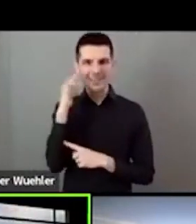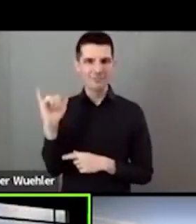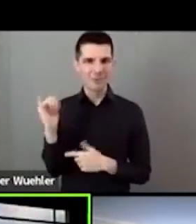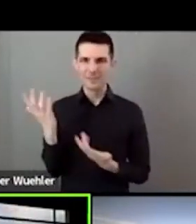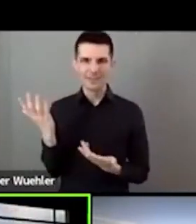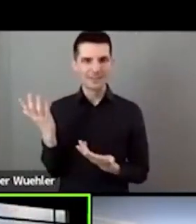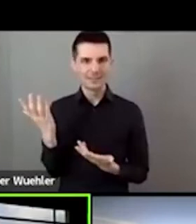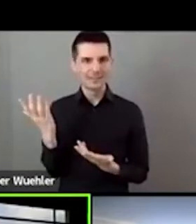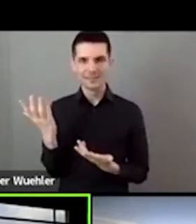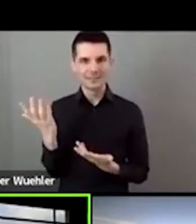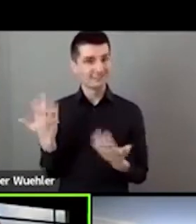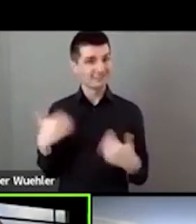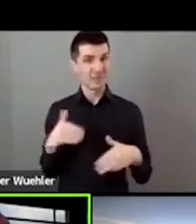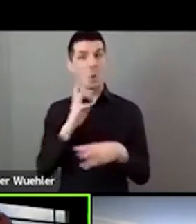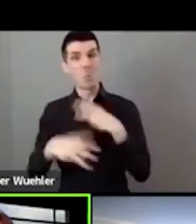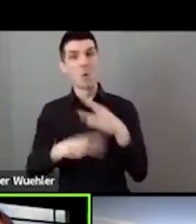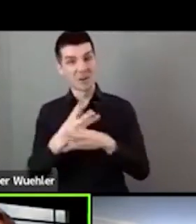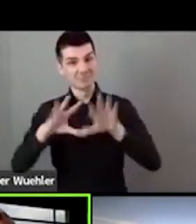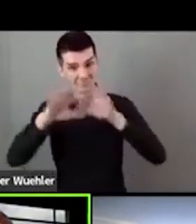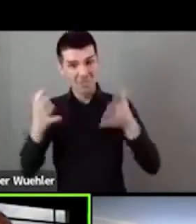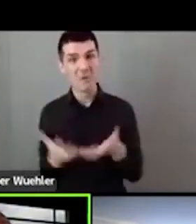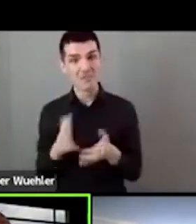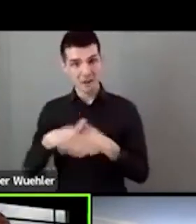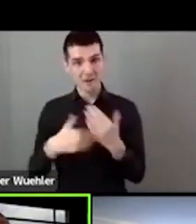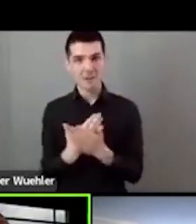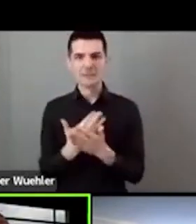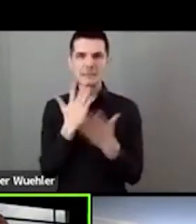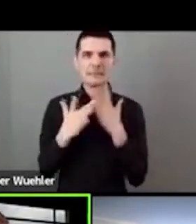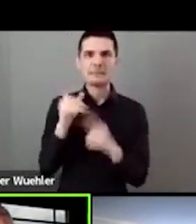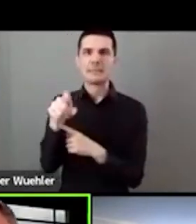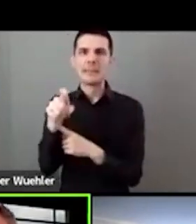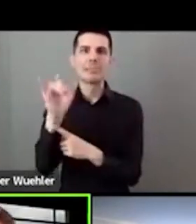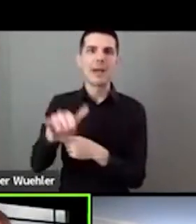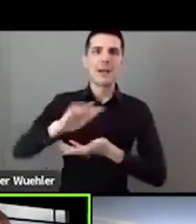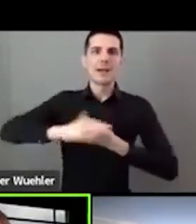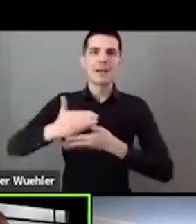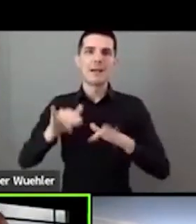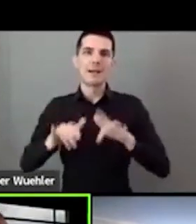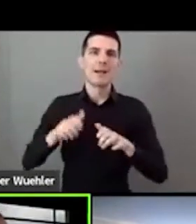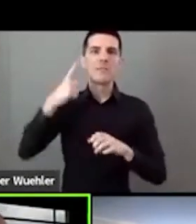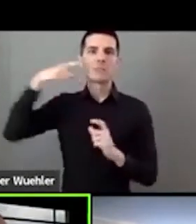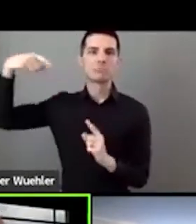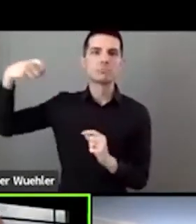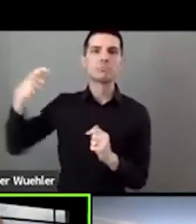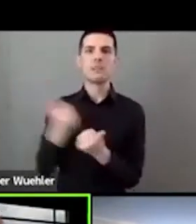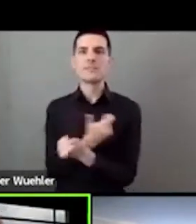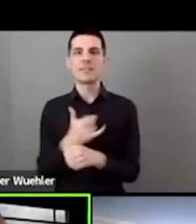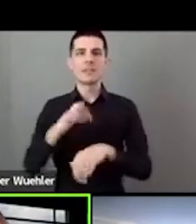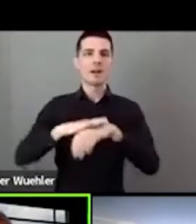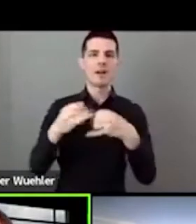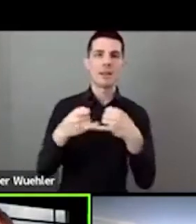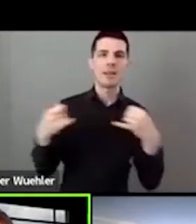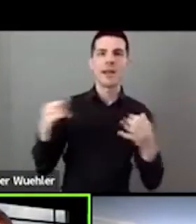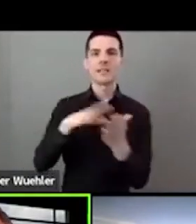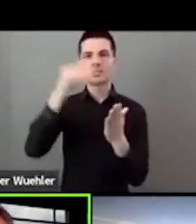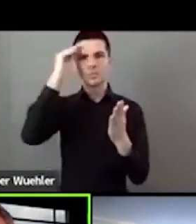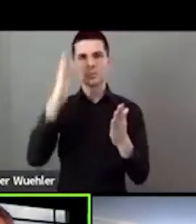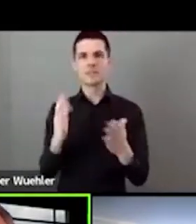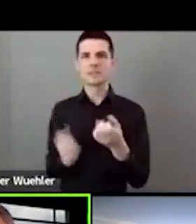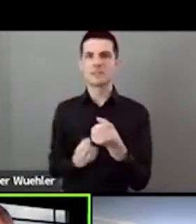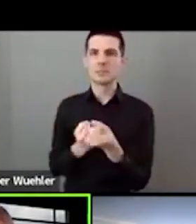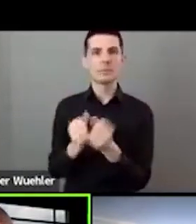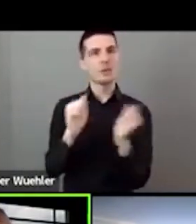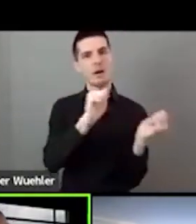it has created a really interesting and profound challenge for the technology industry and